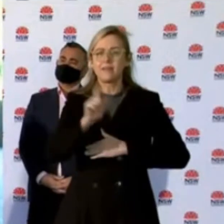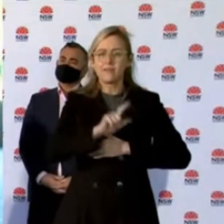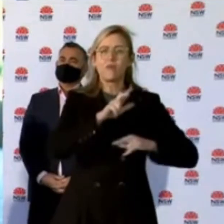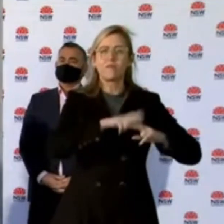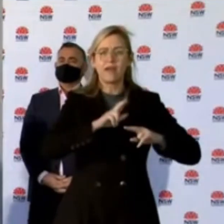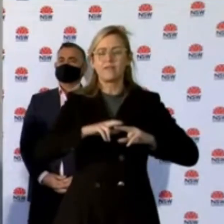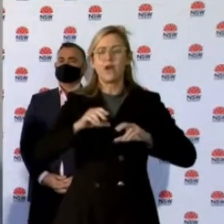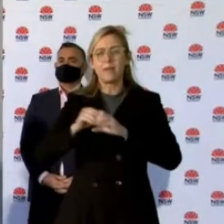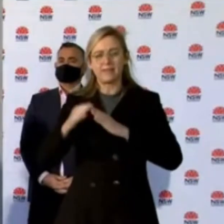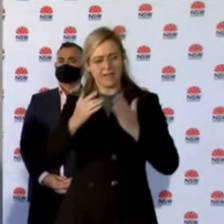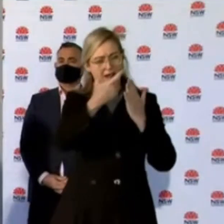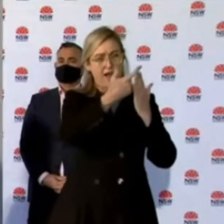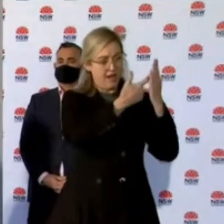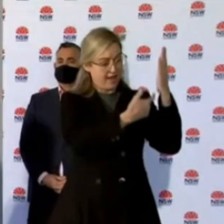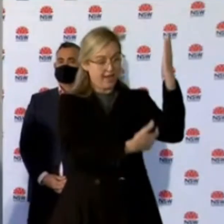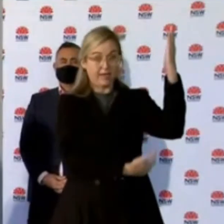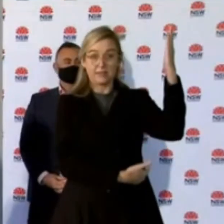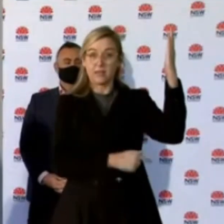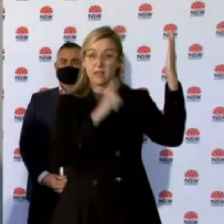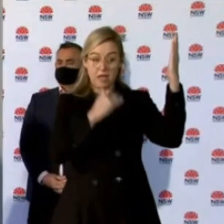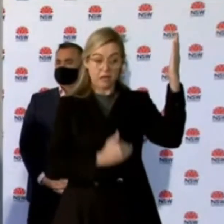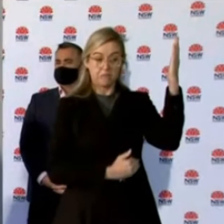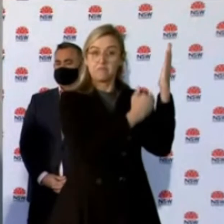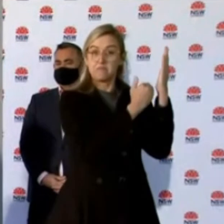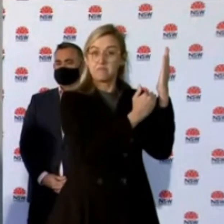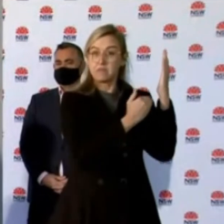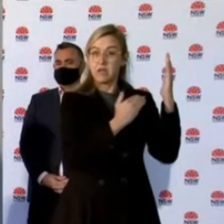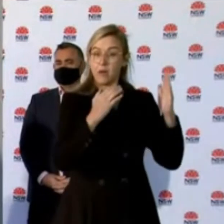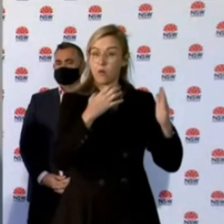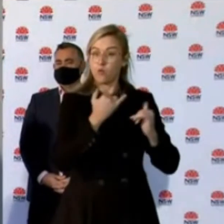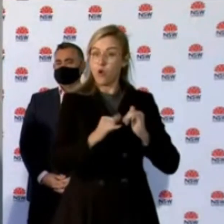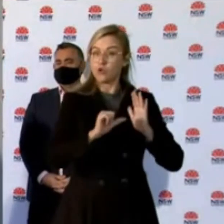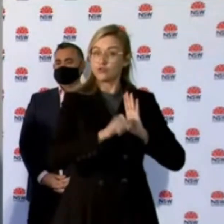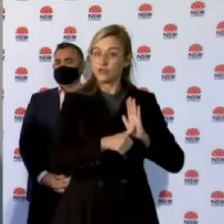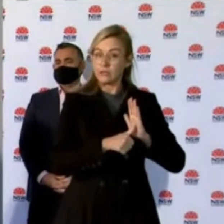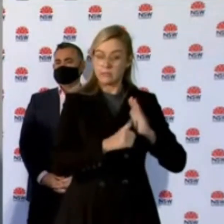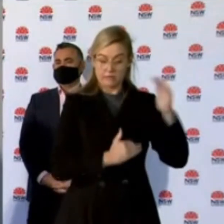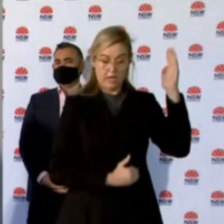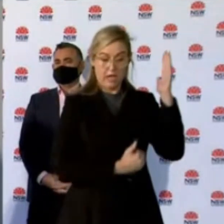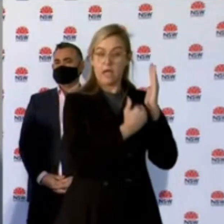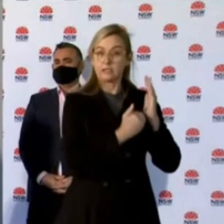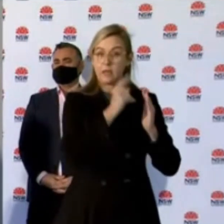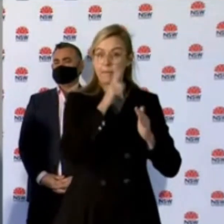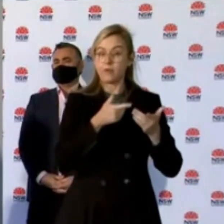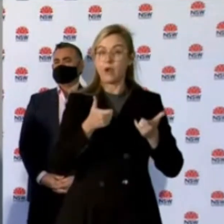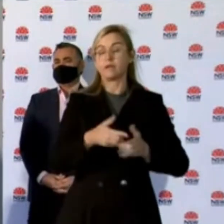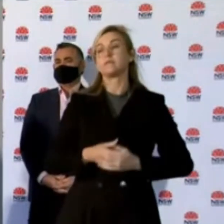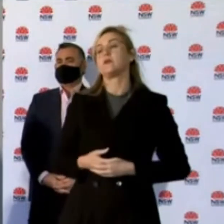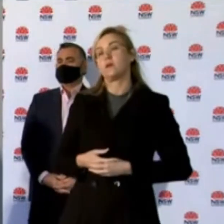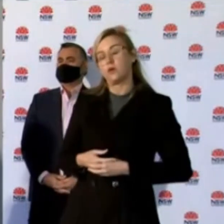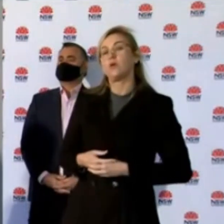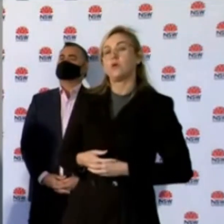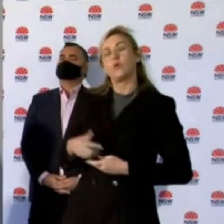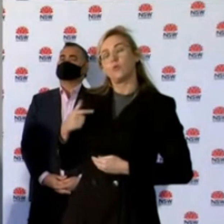we need to make sure we rely firstly on the health advice and also on the ability of people to access the food and services they need to keep